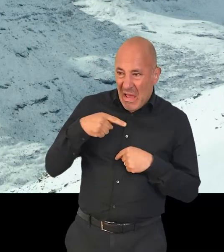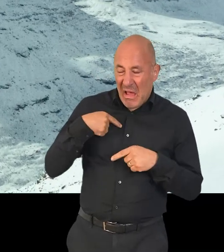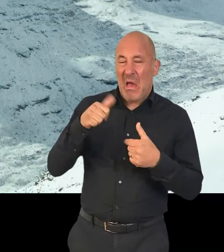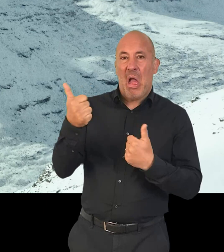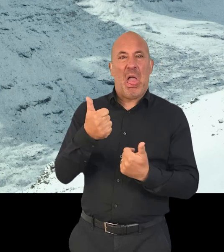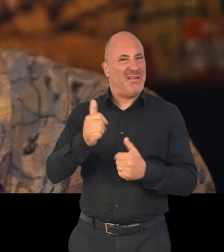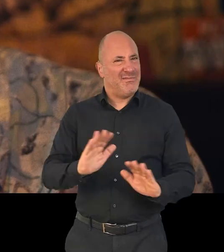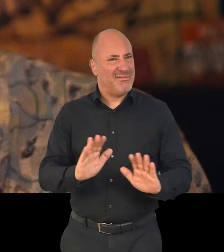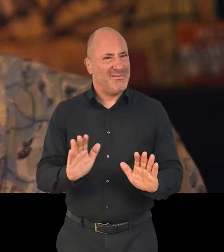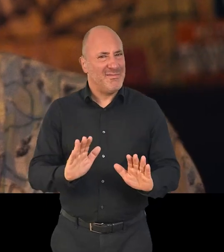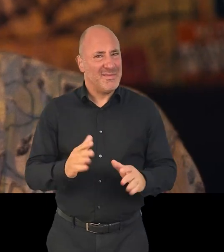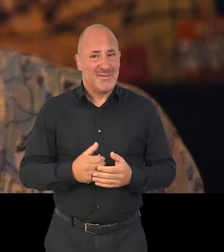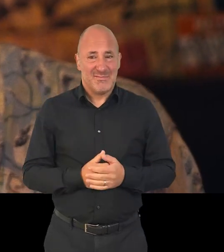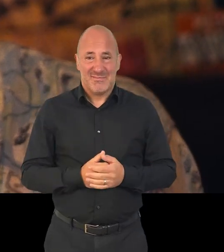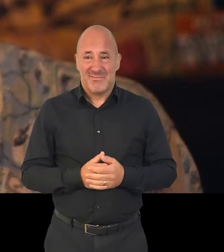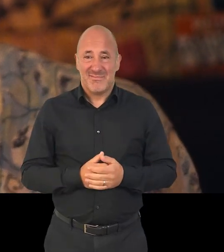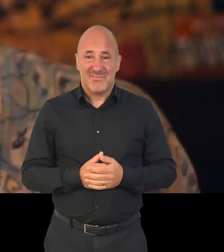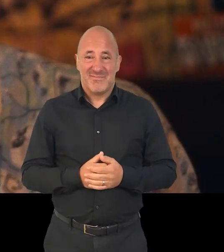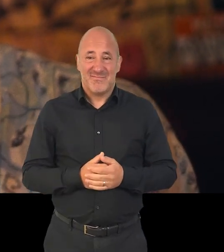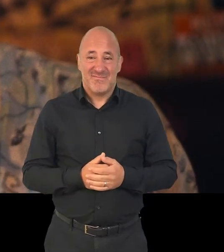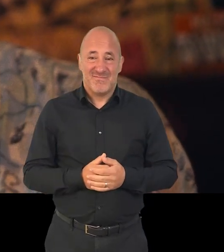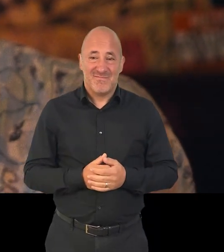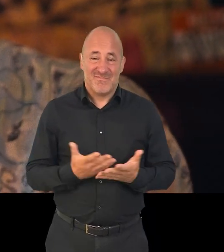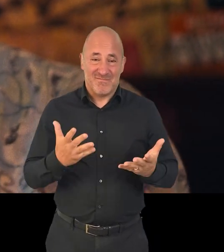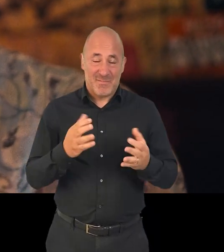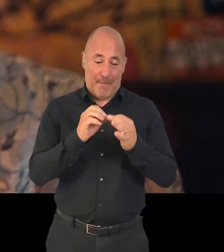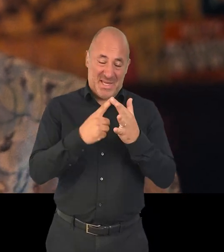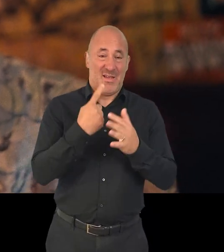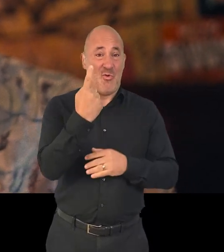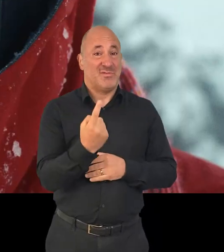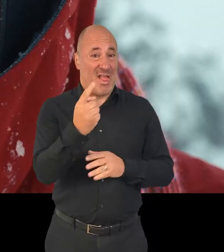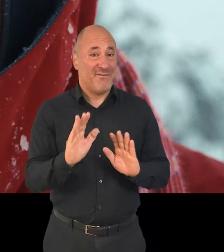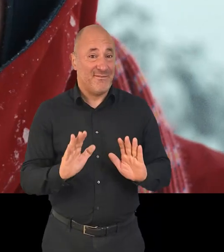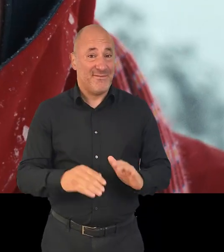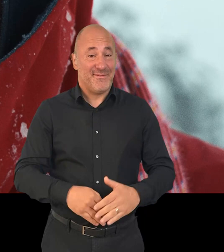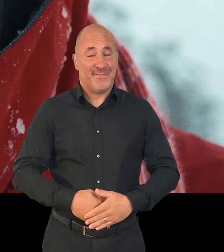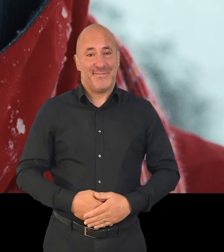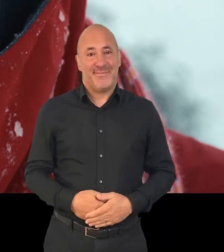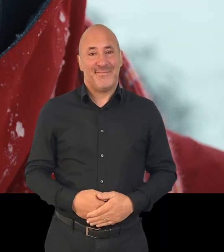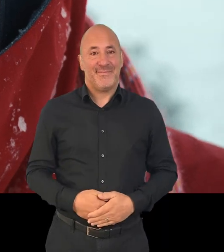Just be yourself.